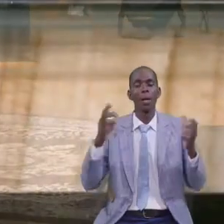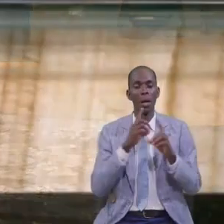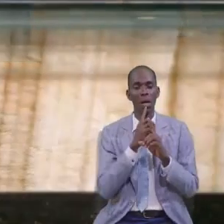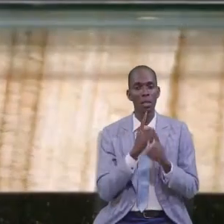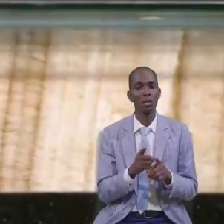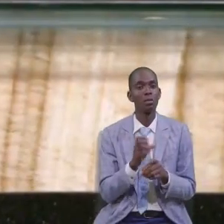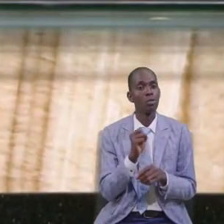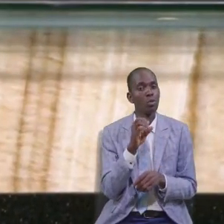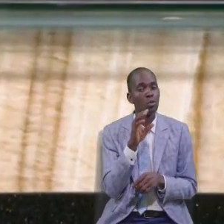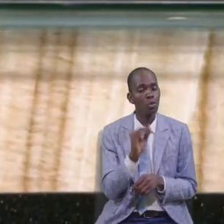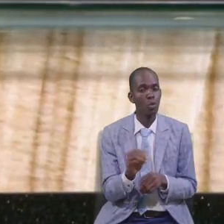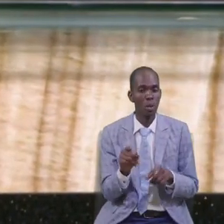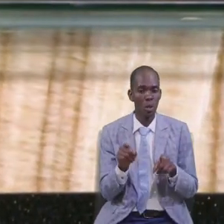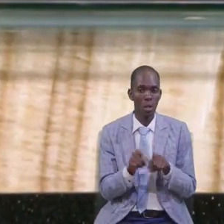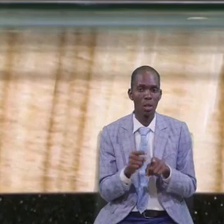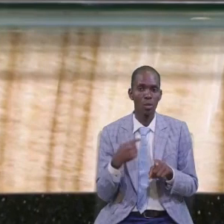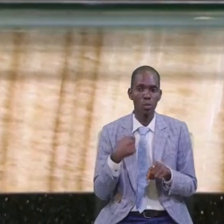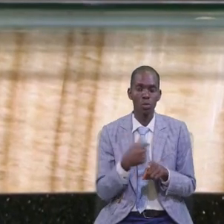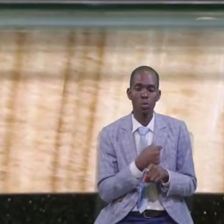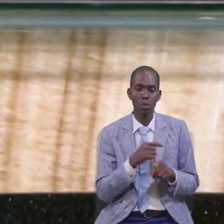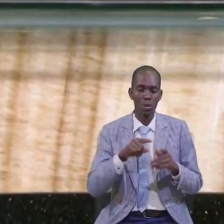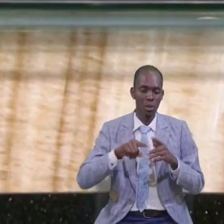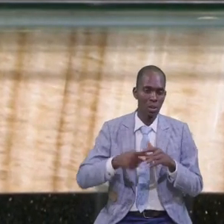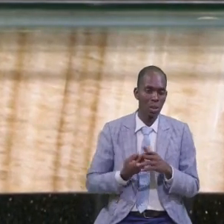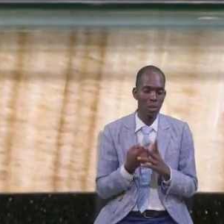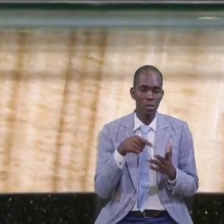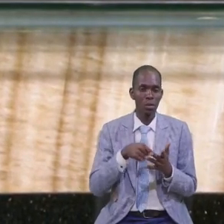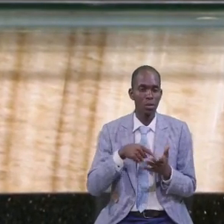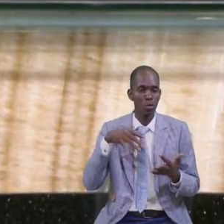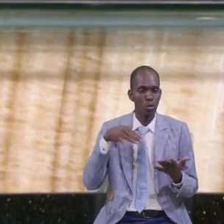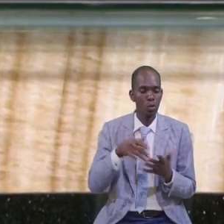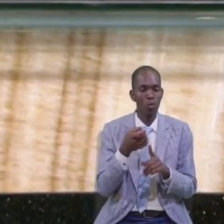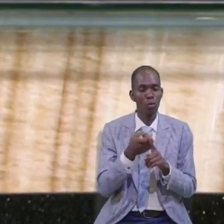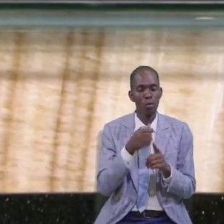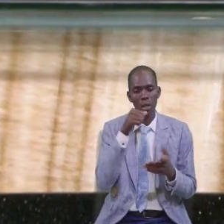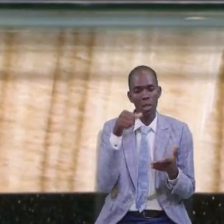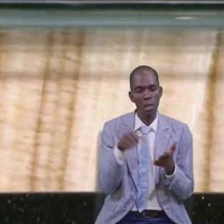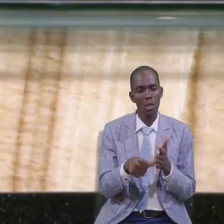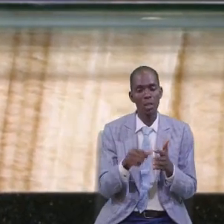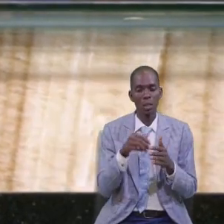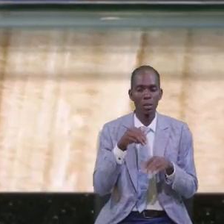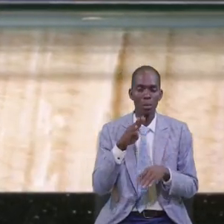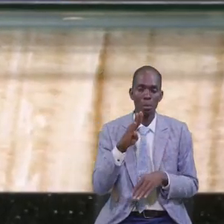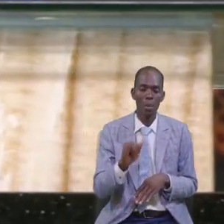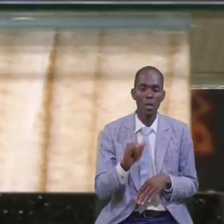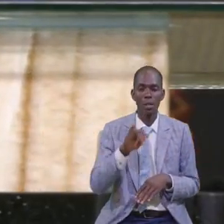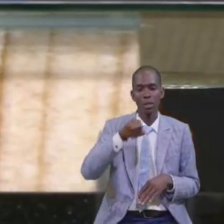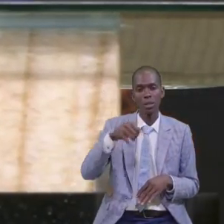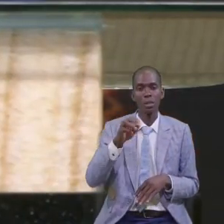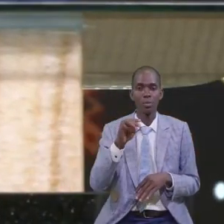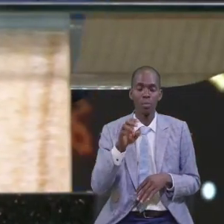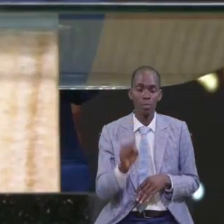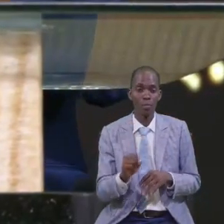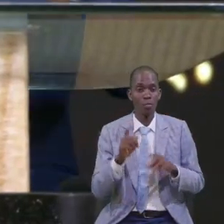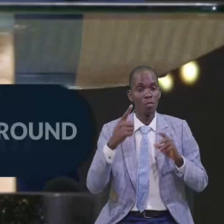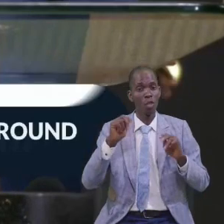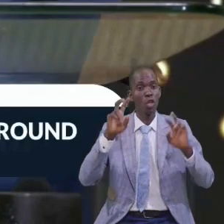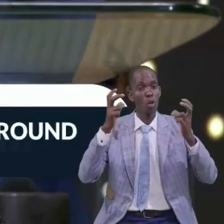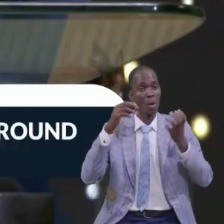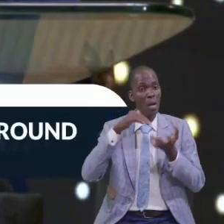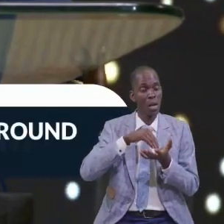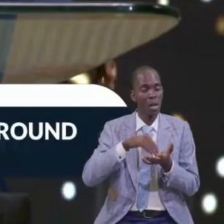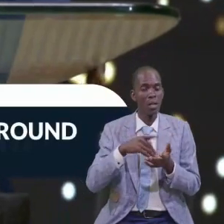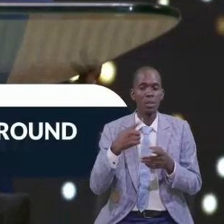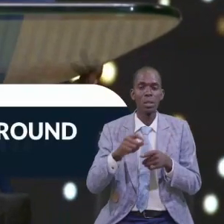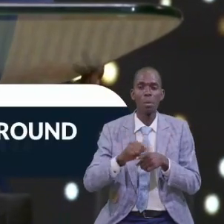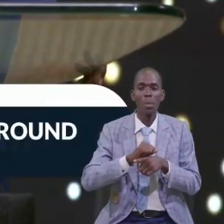at this beginning study in the epistle of James, we're looking at practical faith